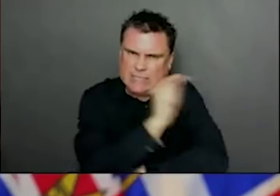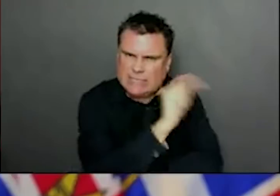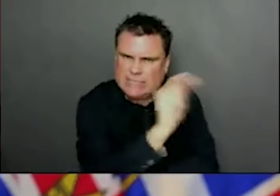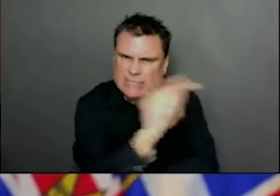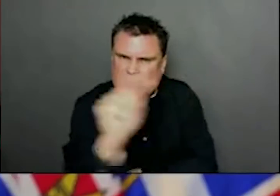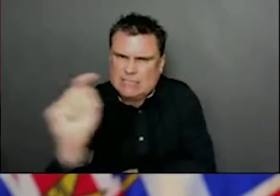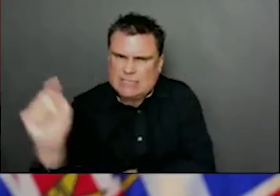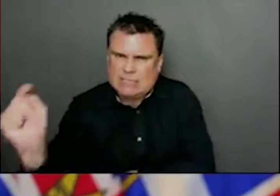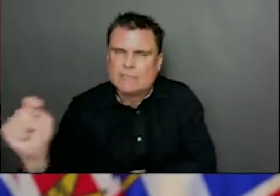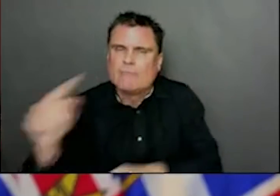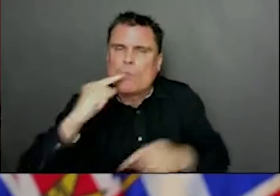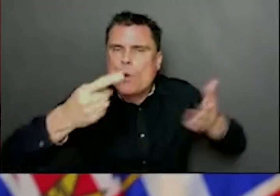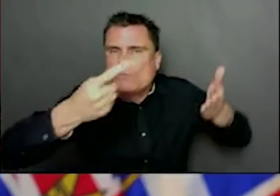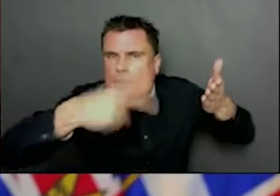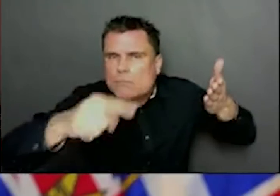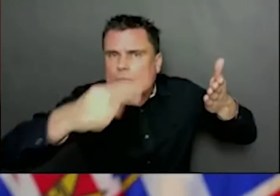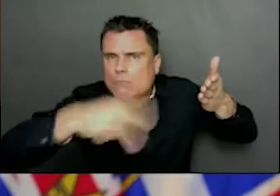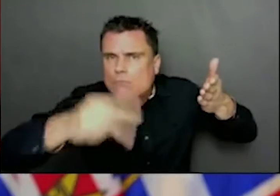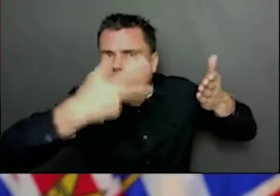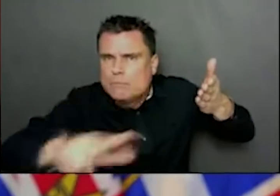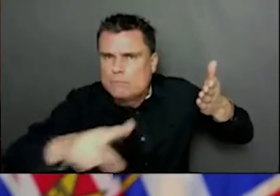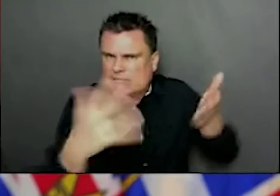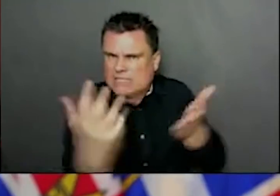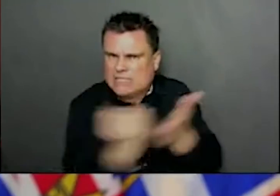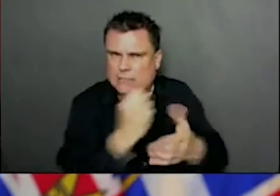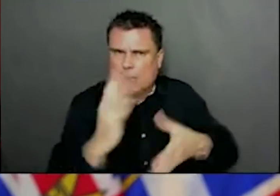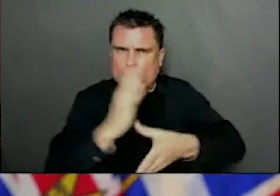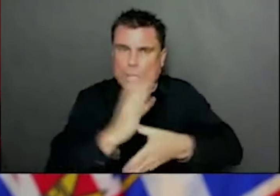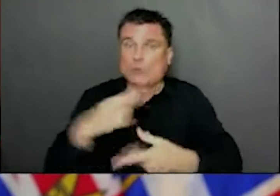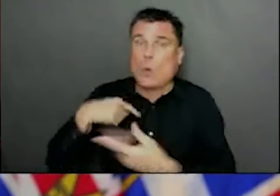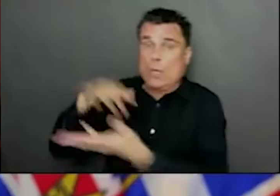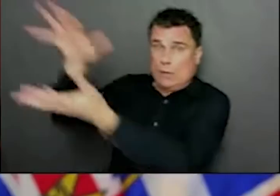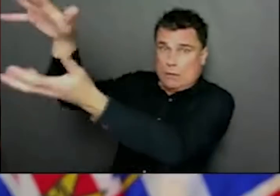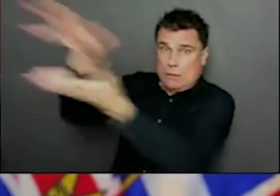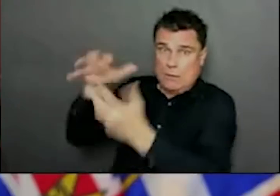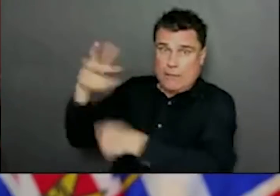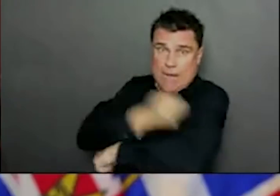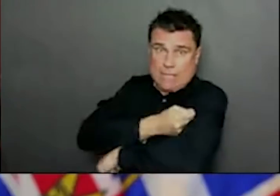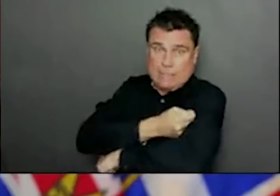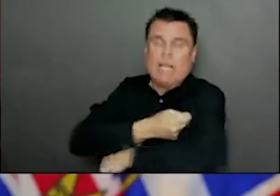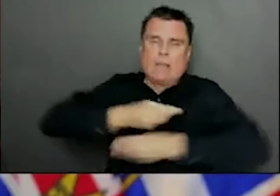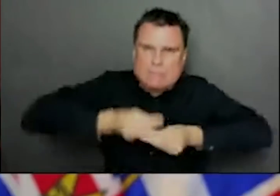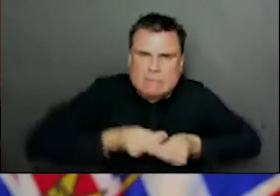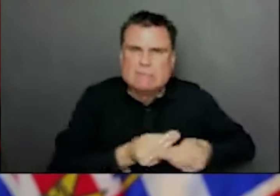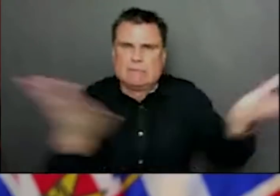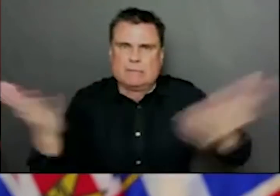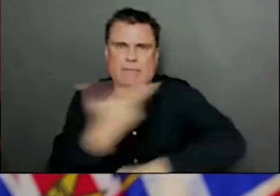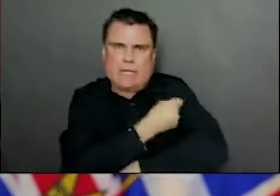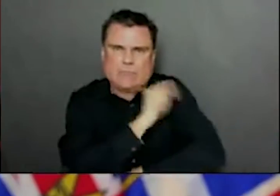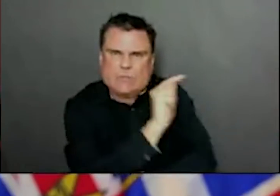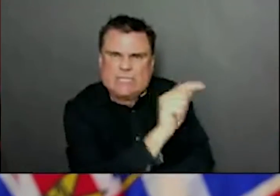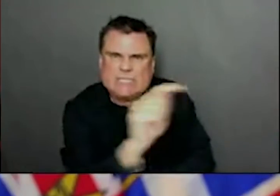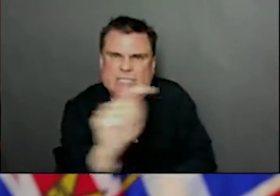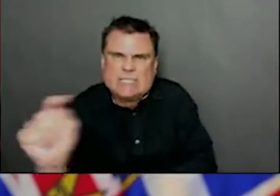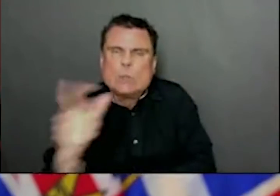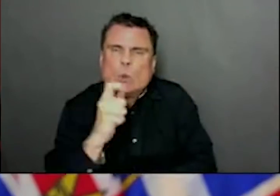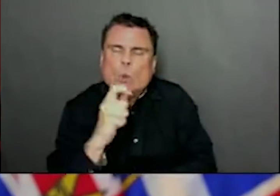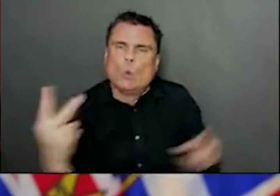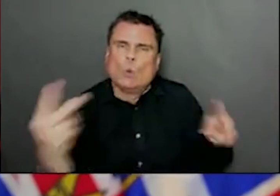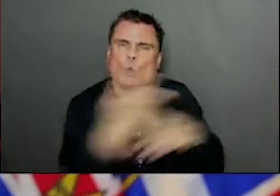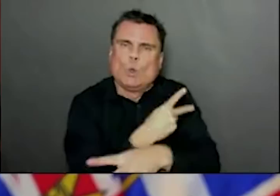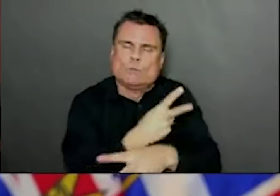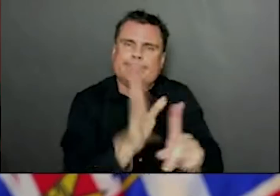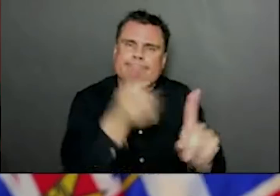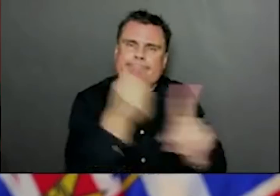the vaccine that we receive. And we're going to continue to focus, as we say, to try and protect those